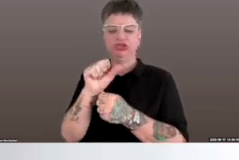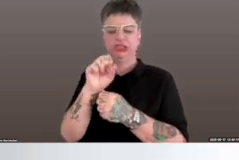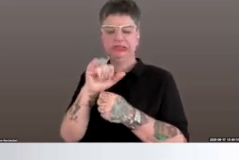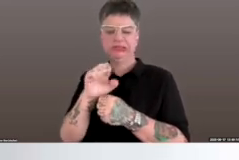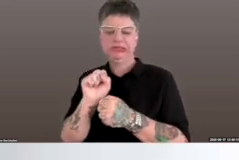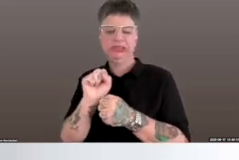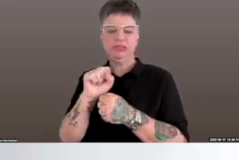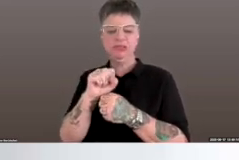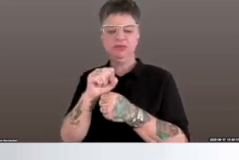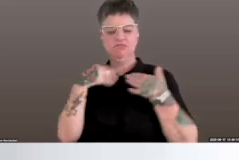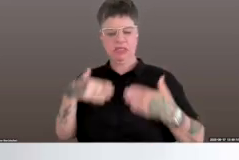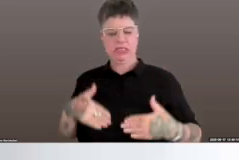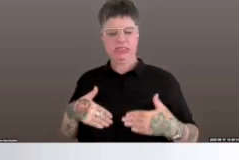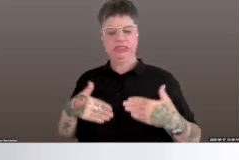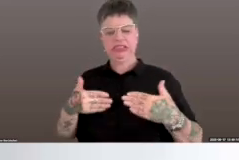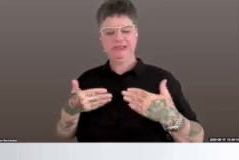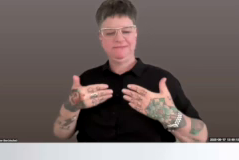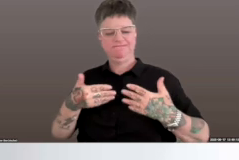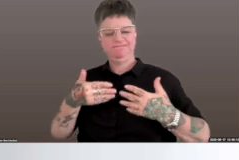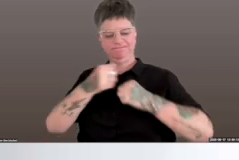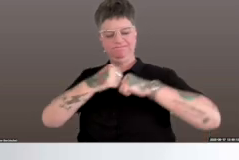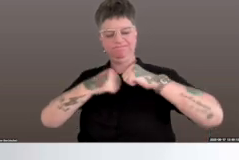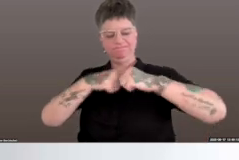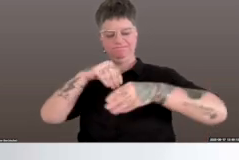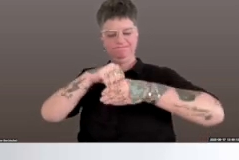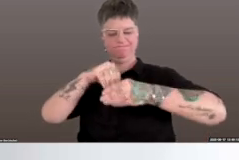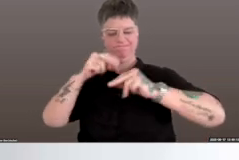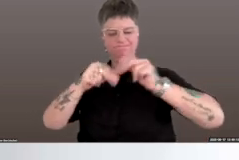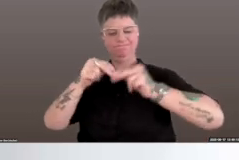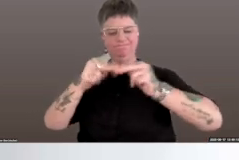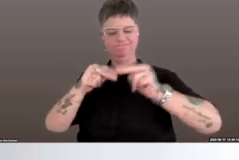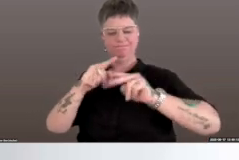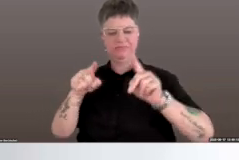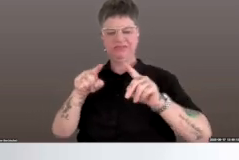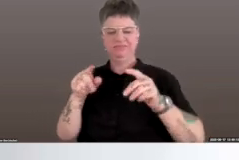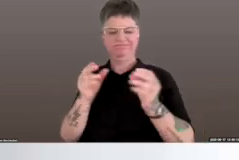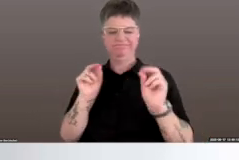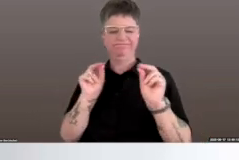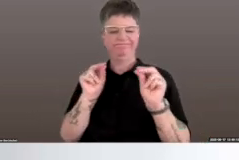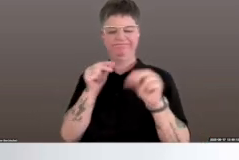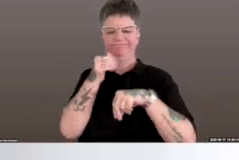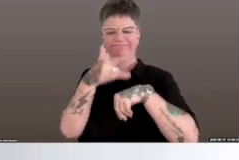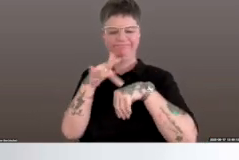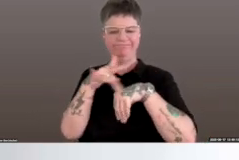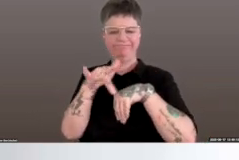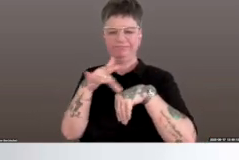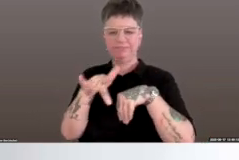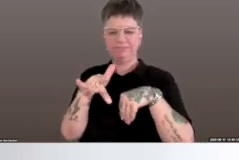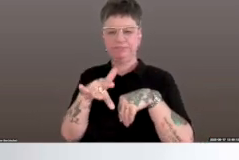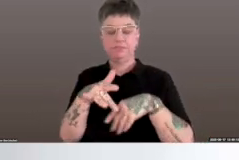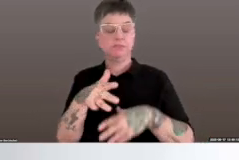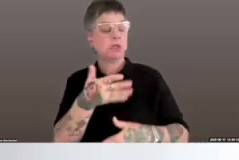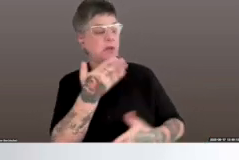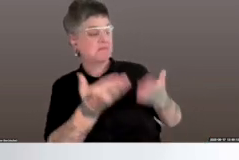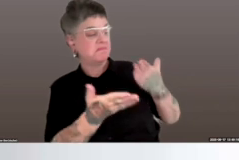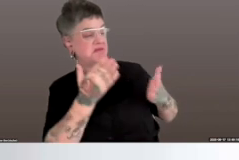point, I would suppose no, but that's just because we don't have any available. And I so would say is maybe take a